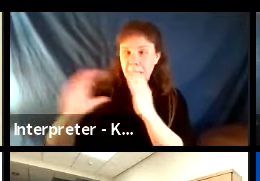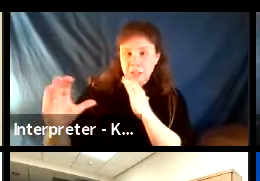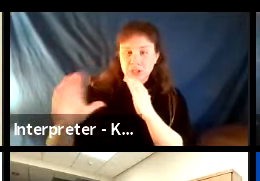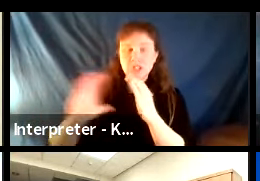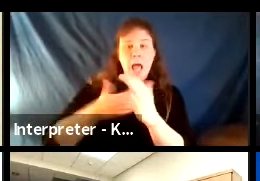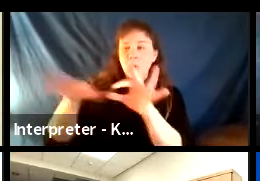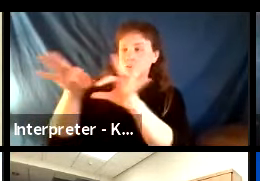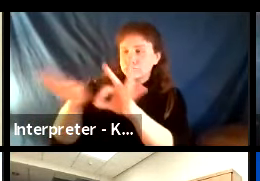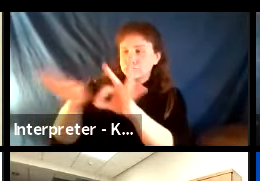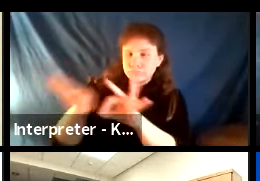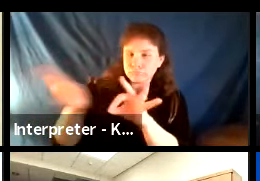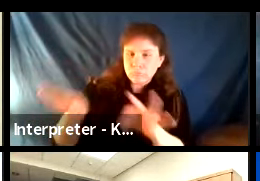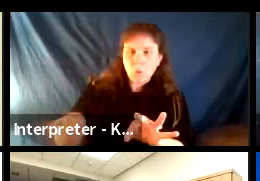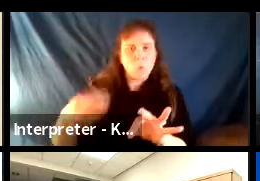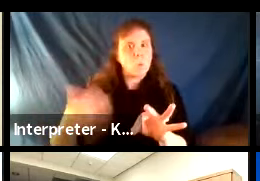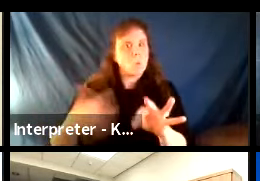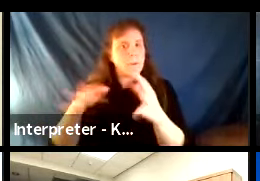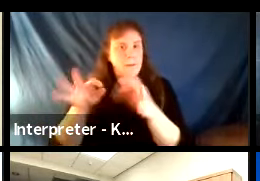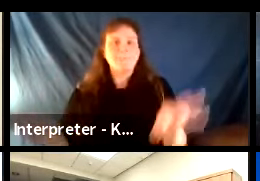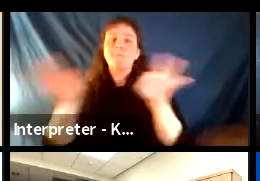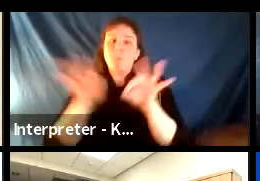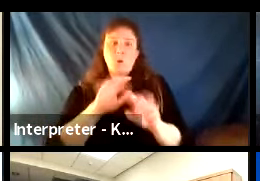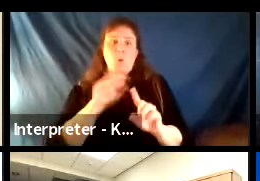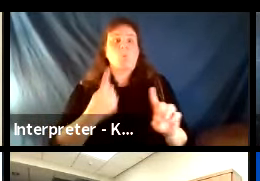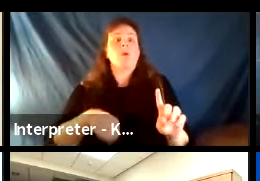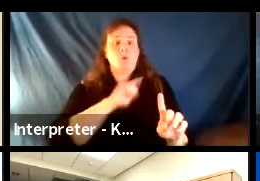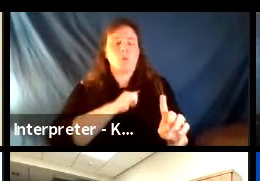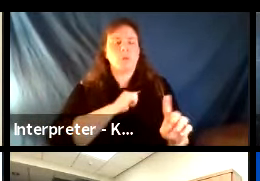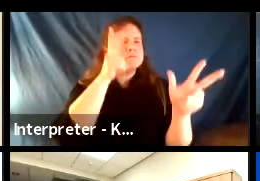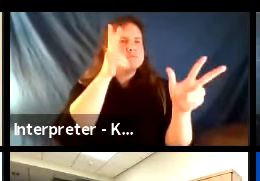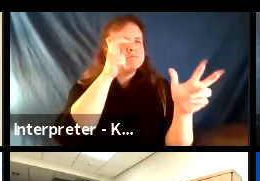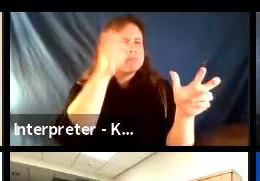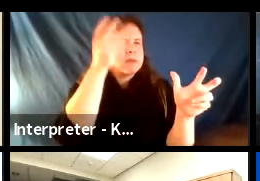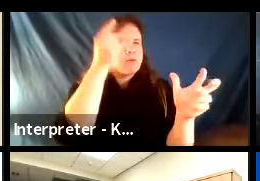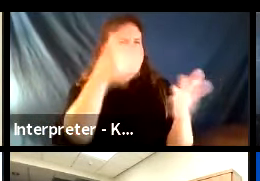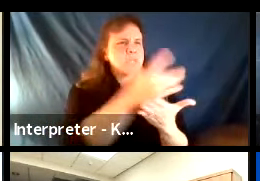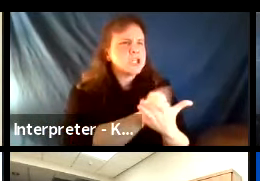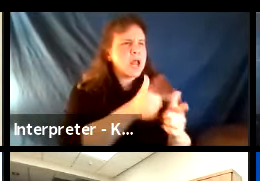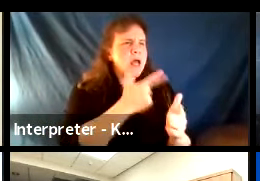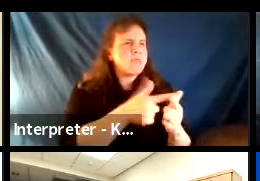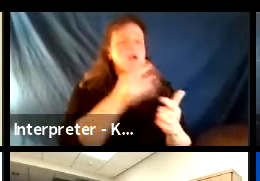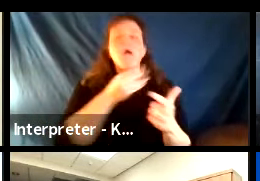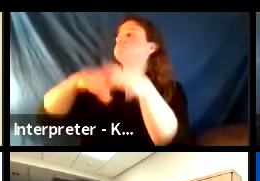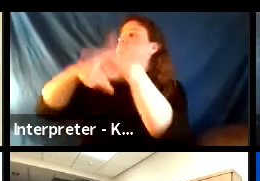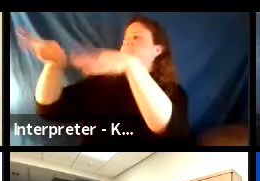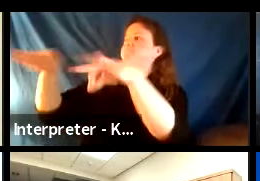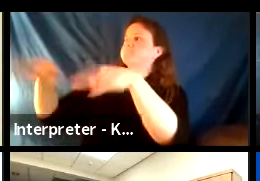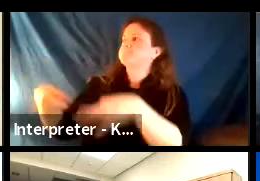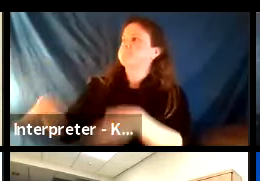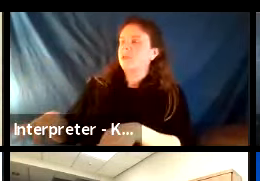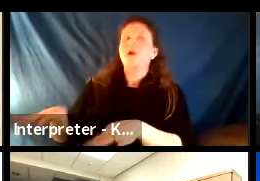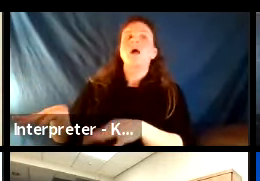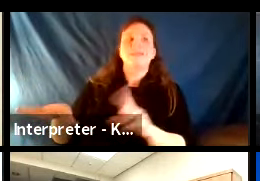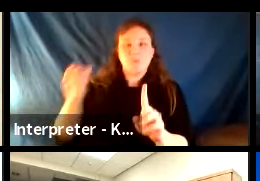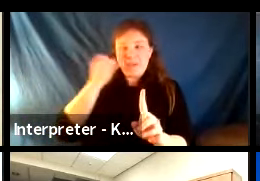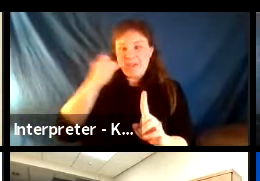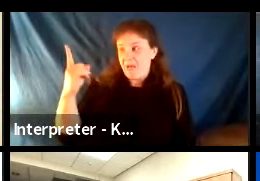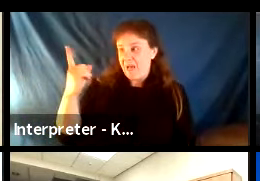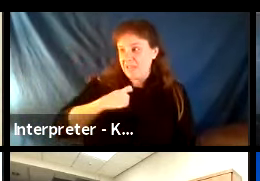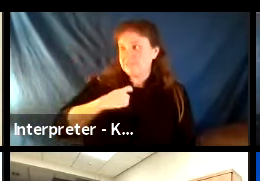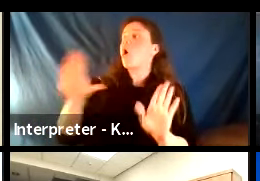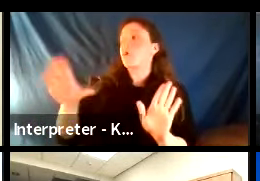framing is when we are reaching out to our constituents and talking about, hey, you know what? We had this conversation. We're looking at,